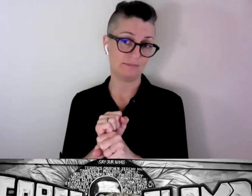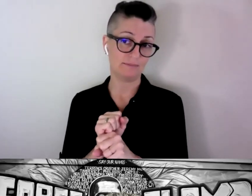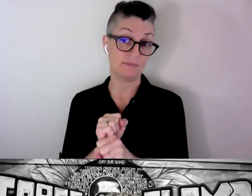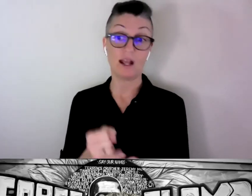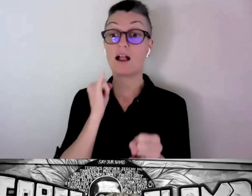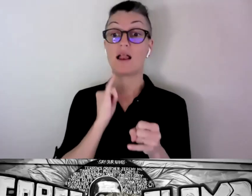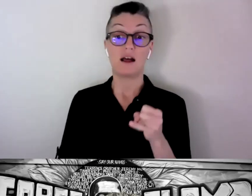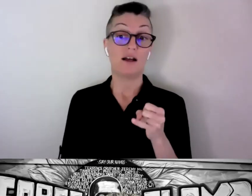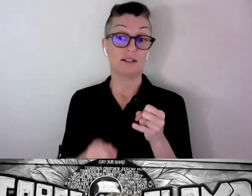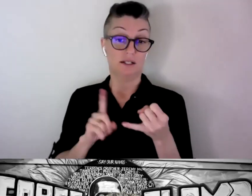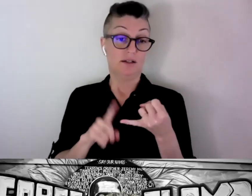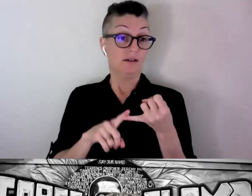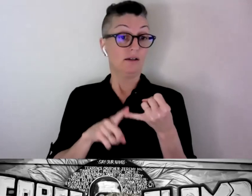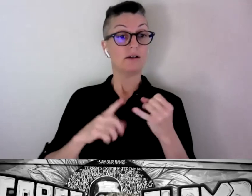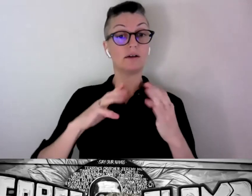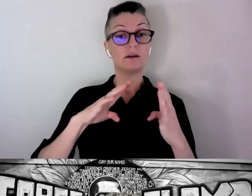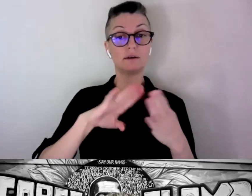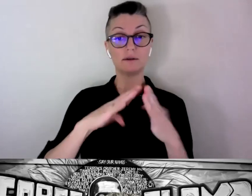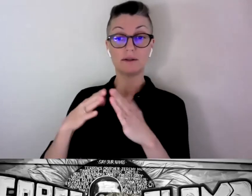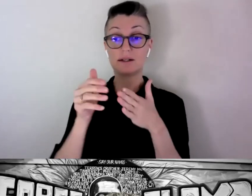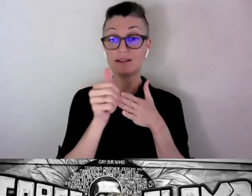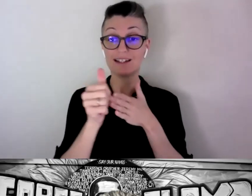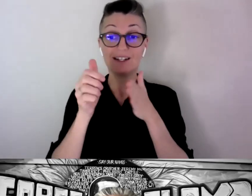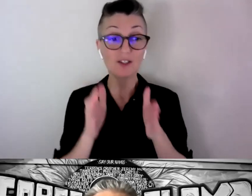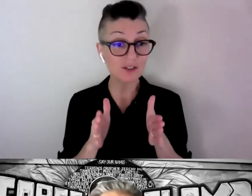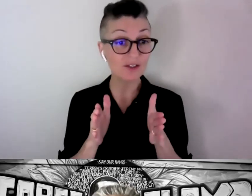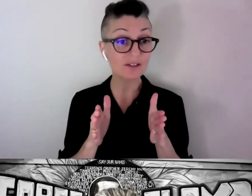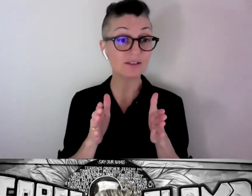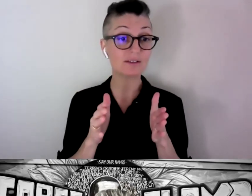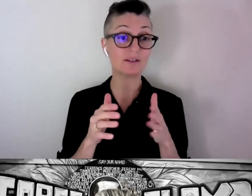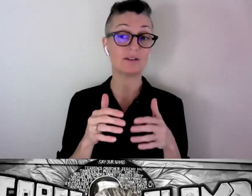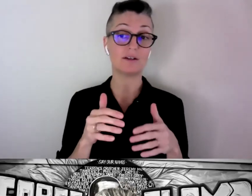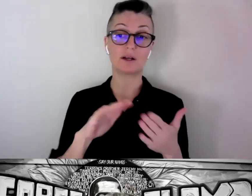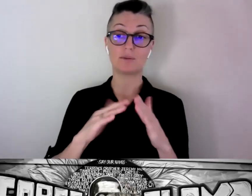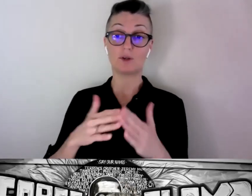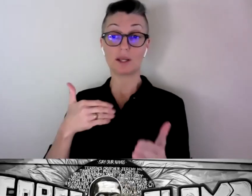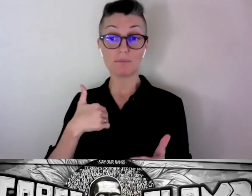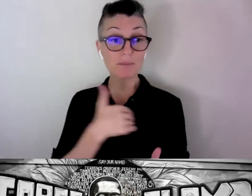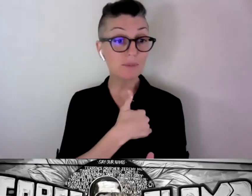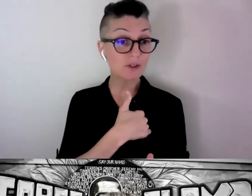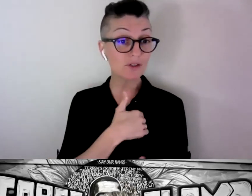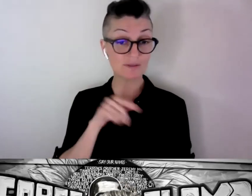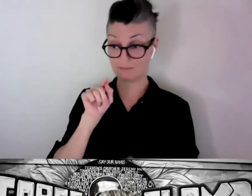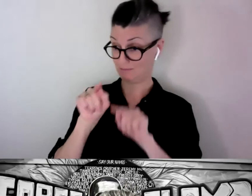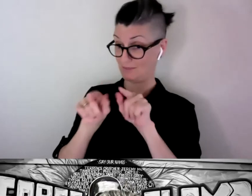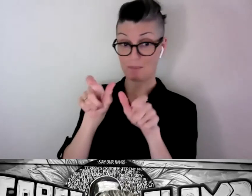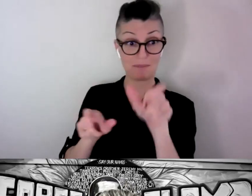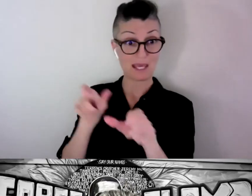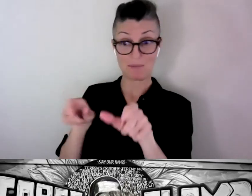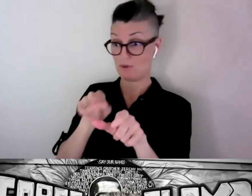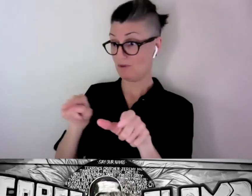community leaders, community members, their knowledge need to be valued. And what I mean by